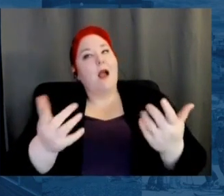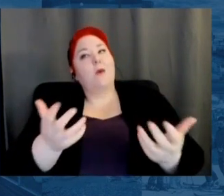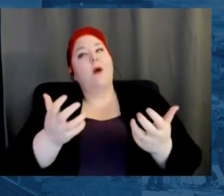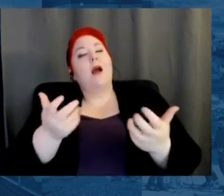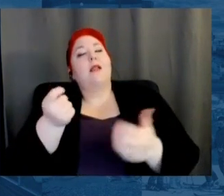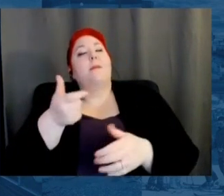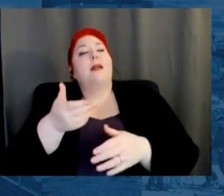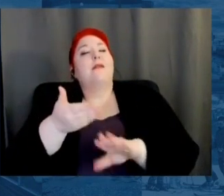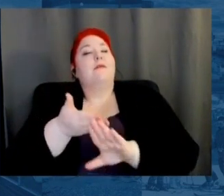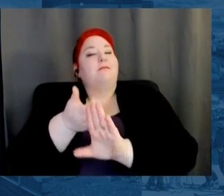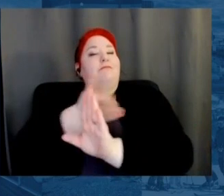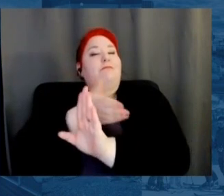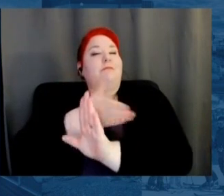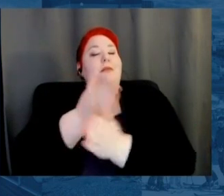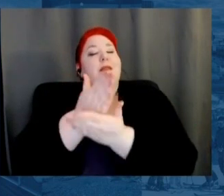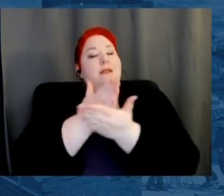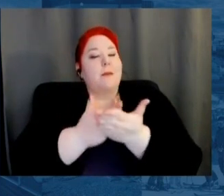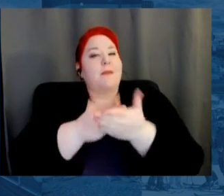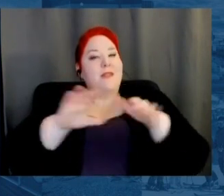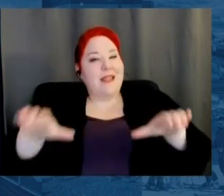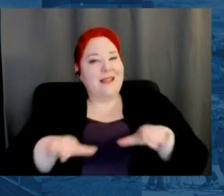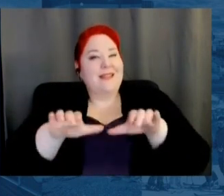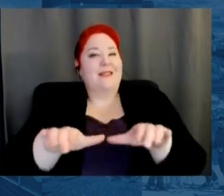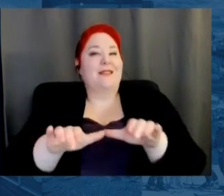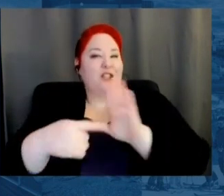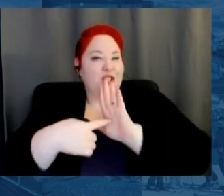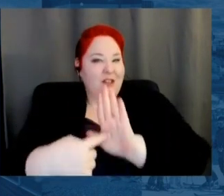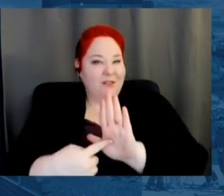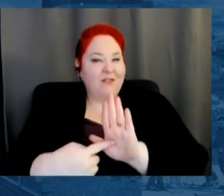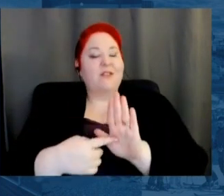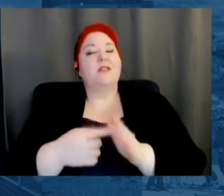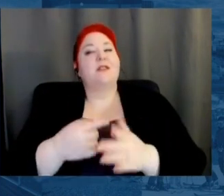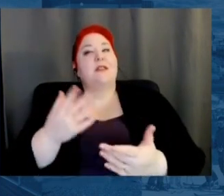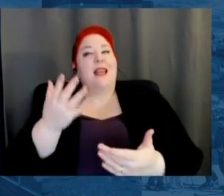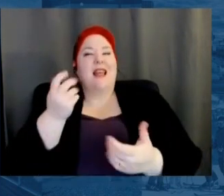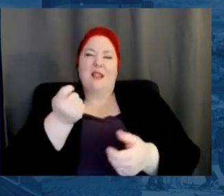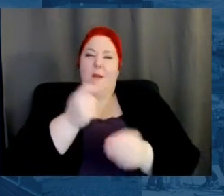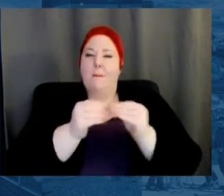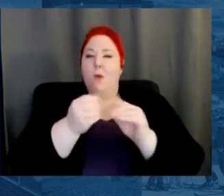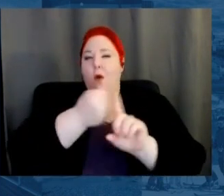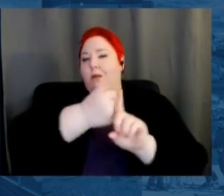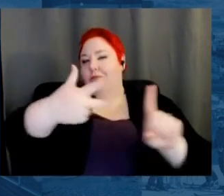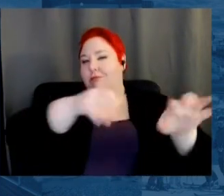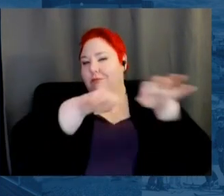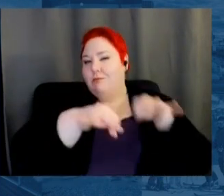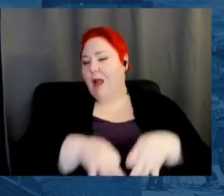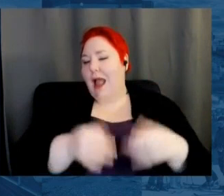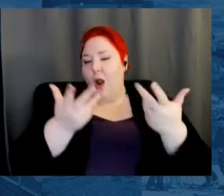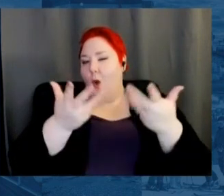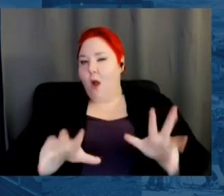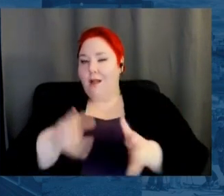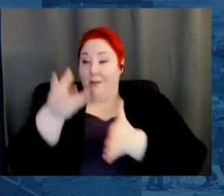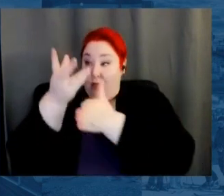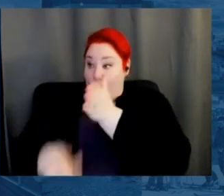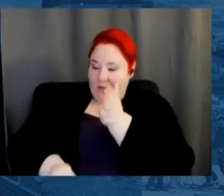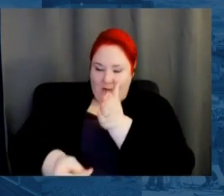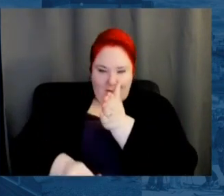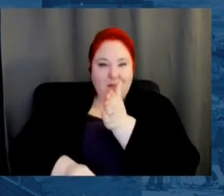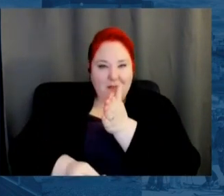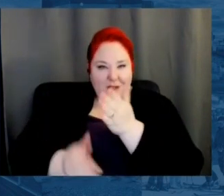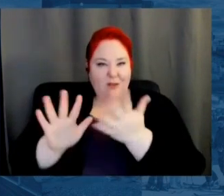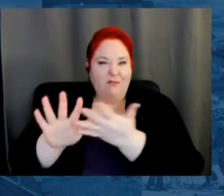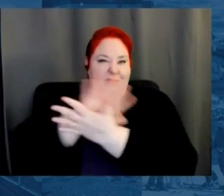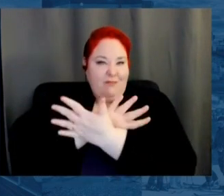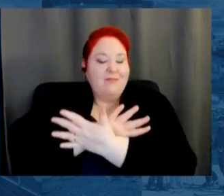of some of the initiatives that take a little more time to explain. I don't want them to get lost in a longer narrative, but I want you to know how important this is to